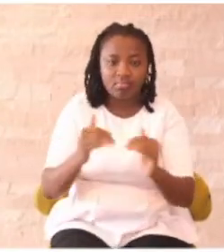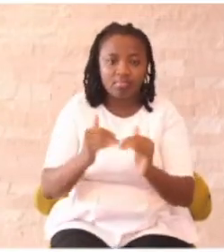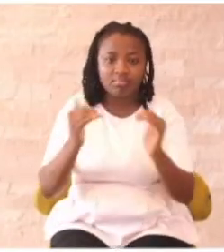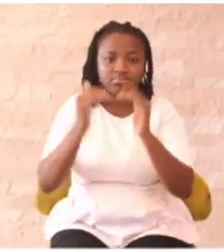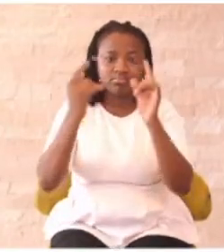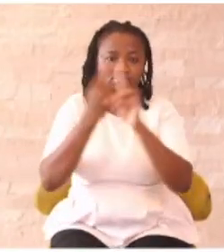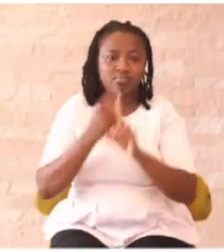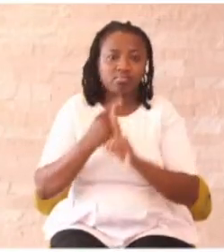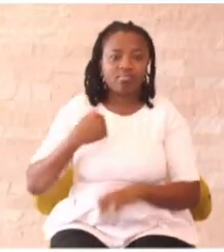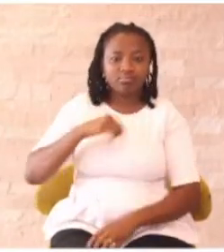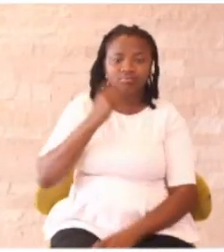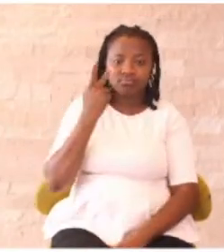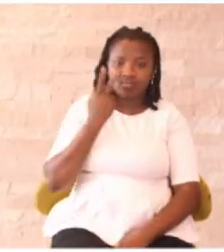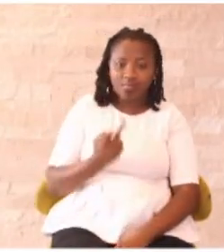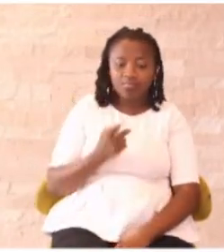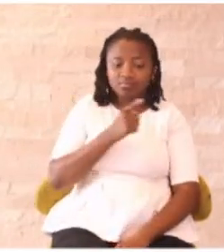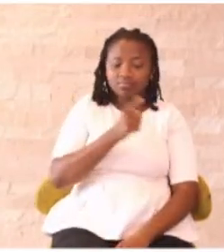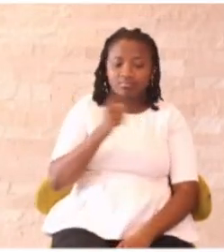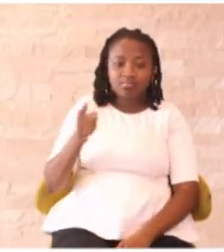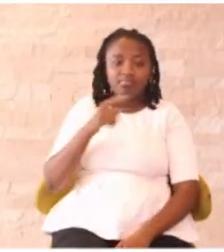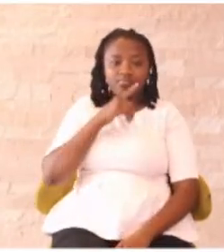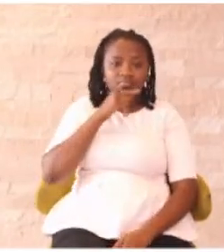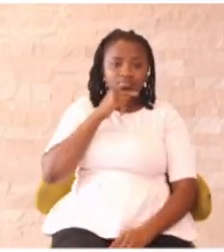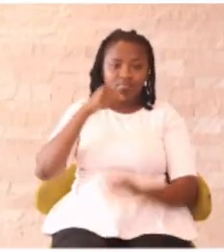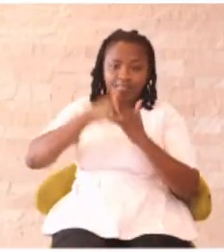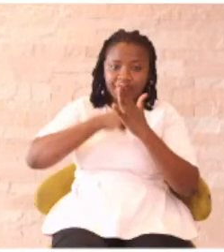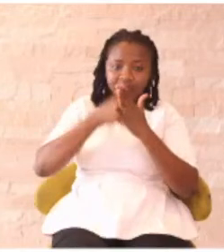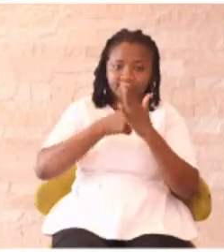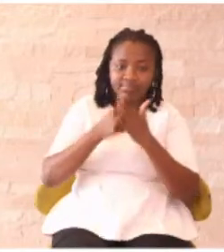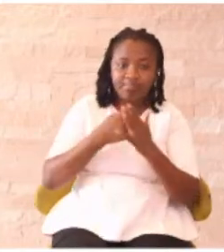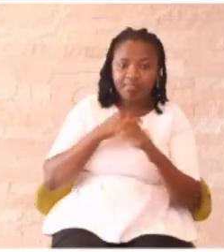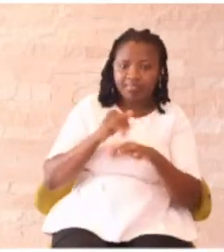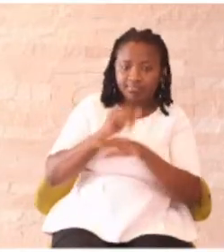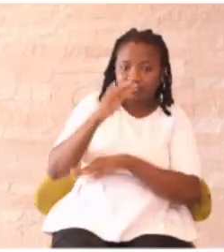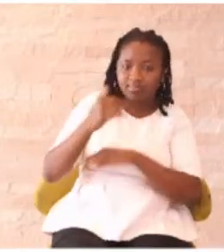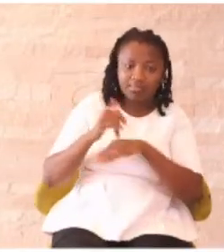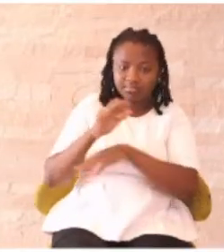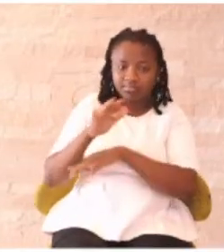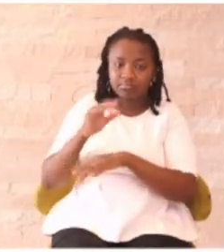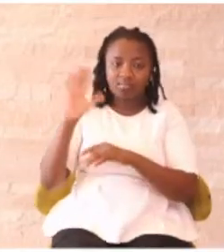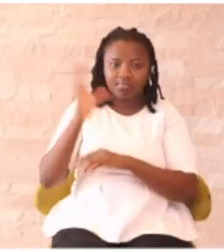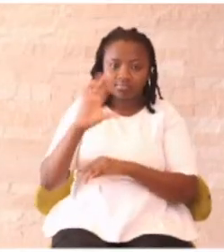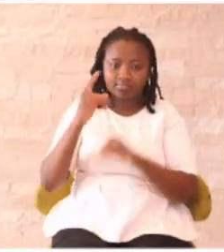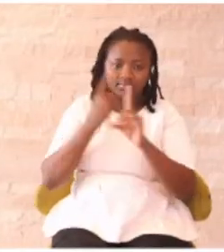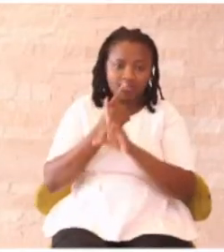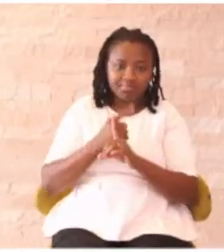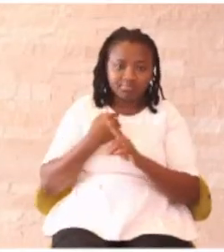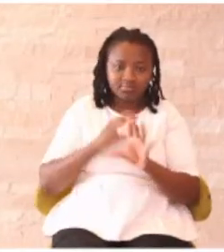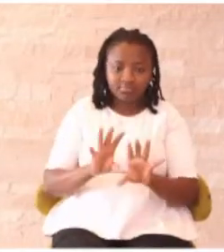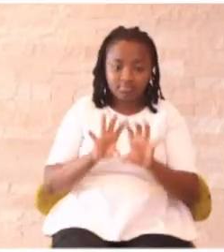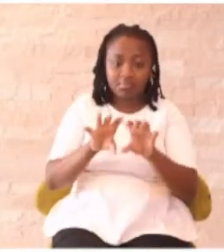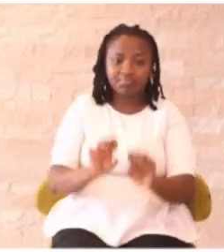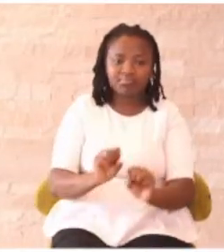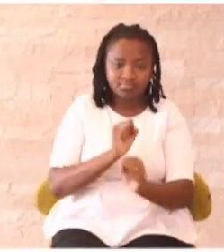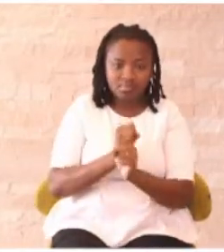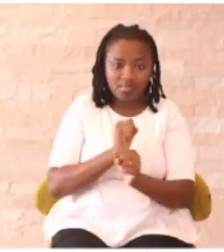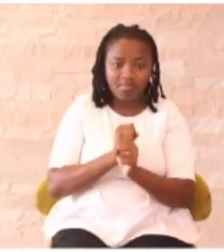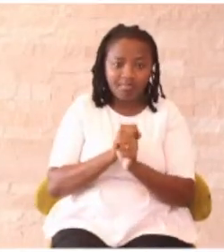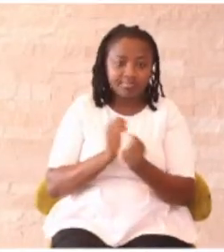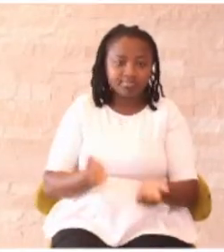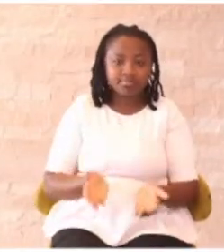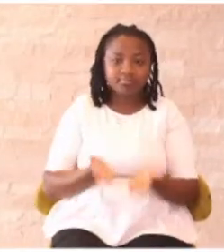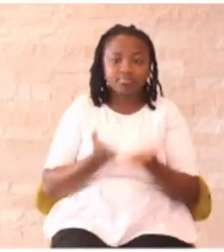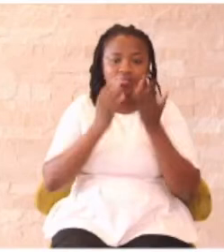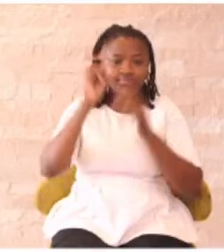seeing these paralegals and male champions, referring clients and taking, active roles in furthering gender equality